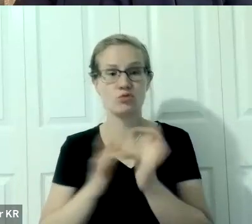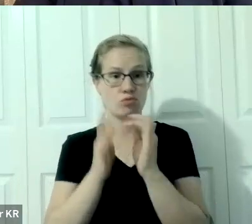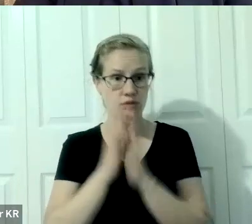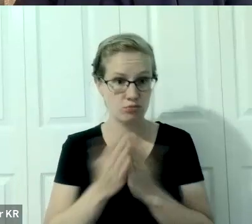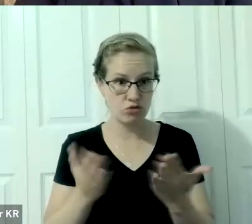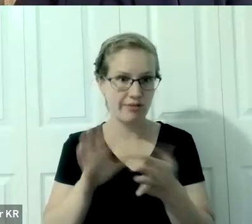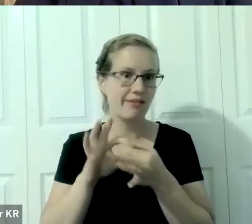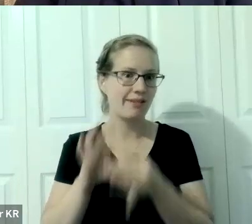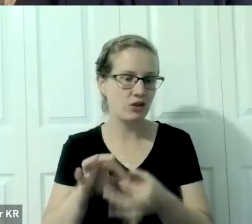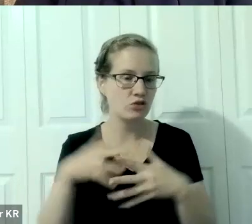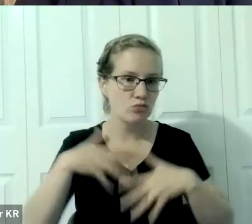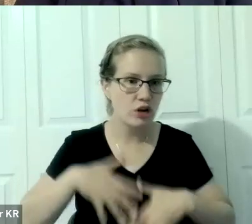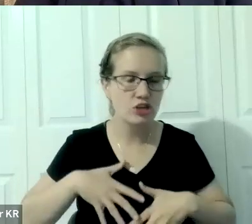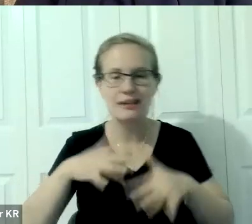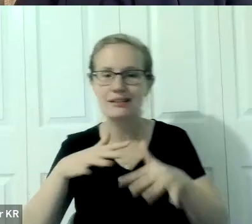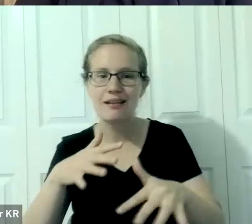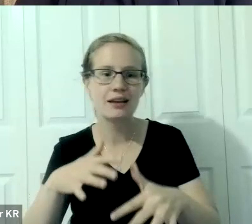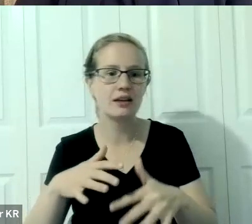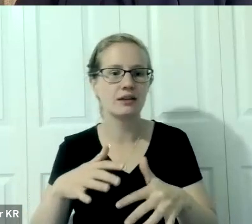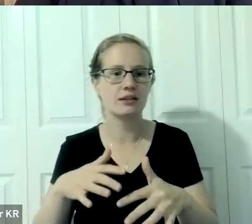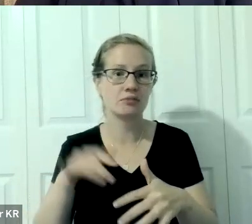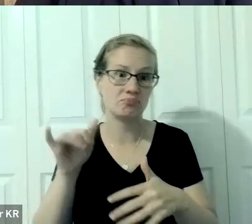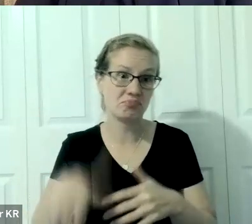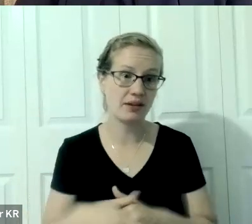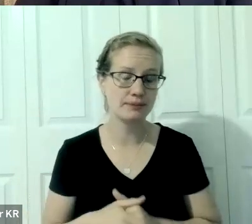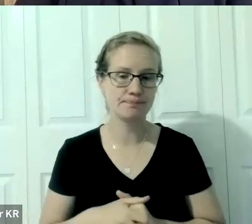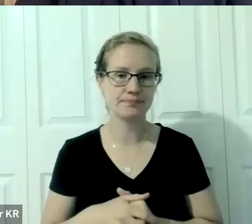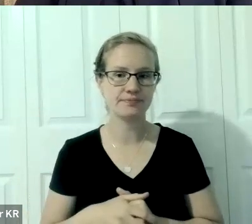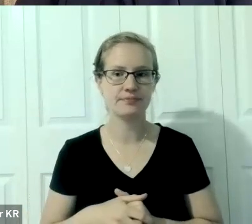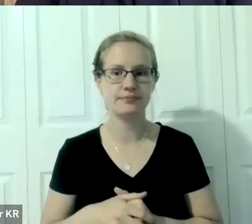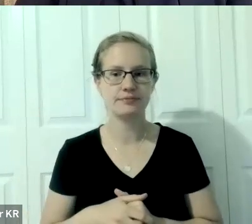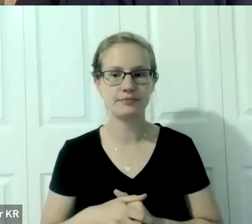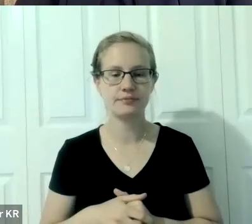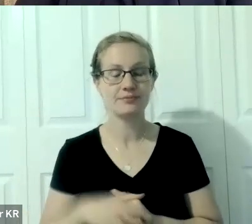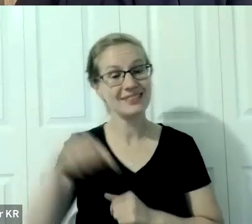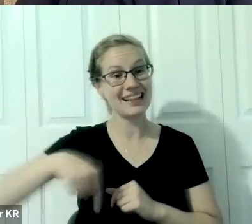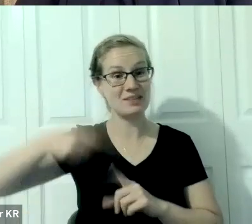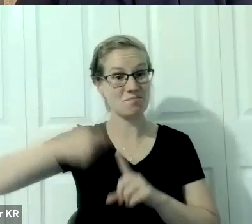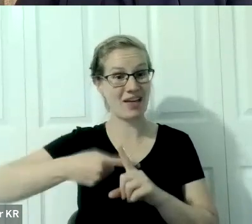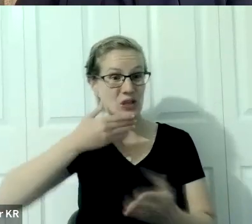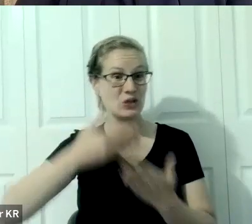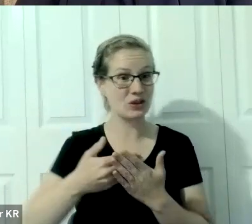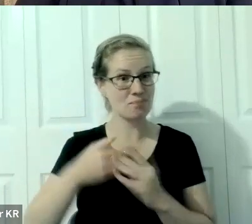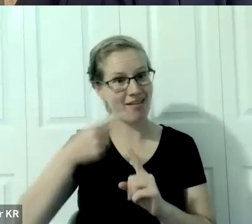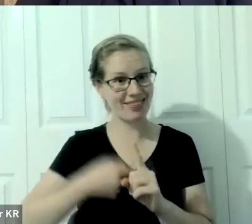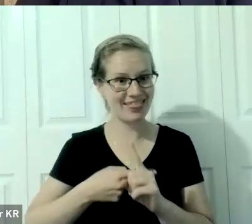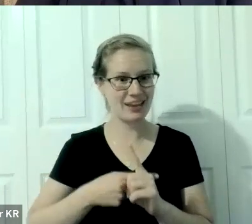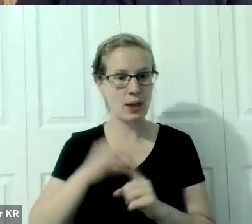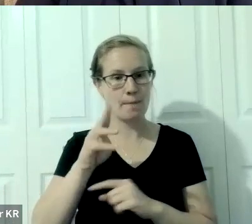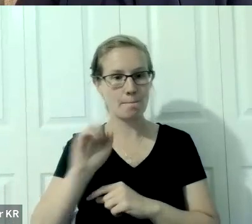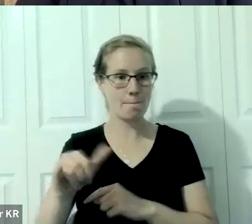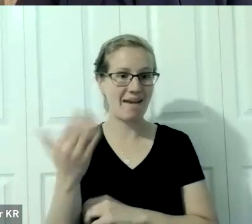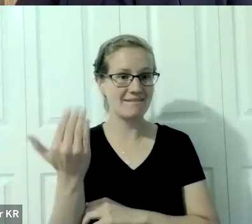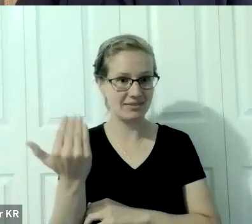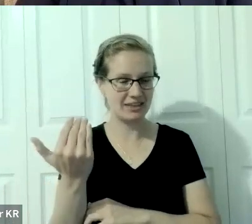course, revolve around depression and anxiety and things such as that. And this month is a good month, at least on May 15th.